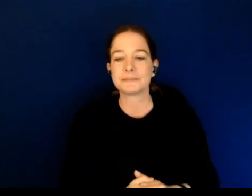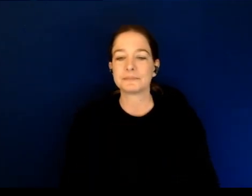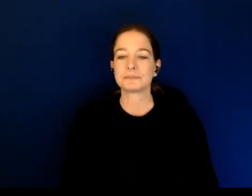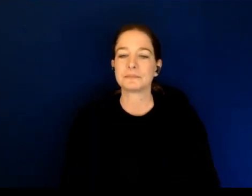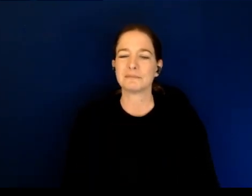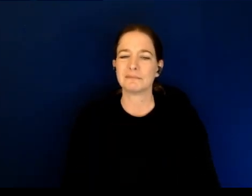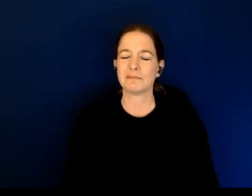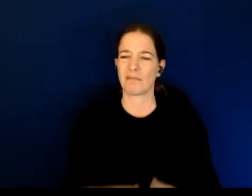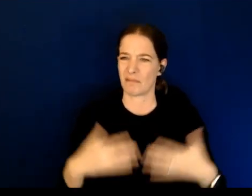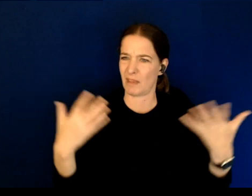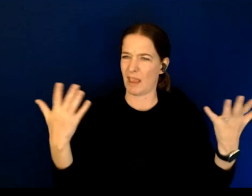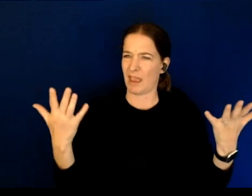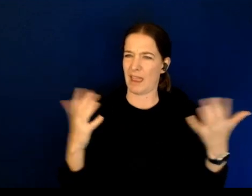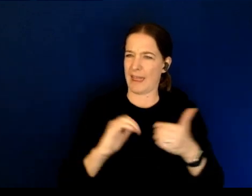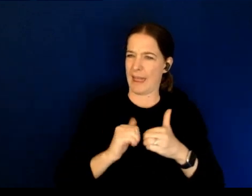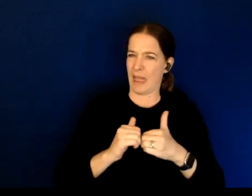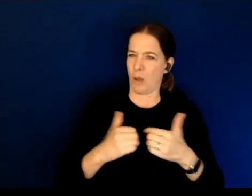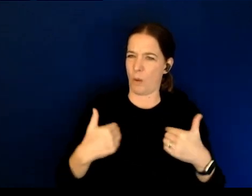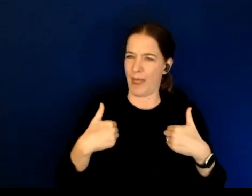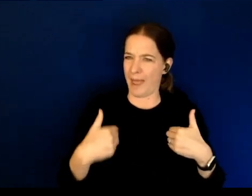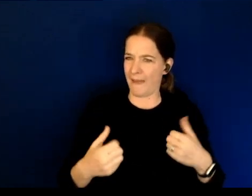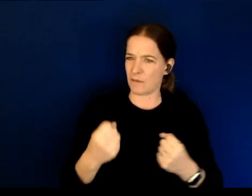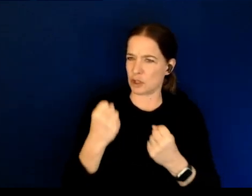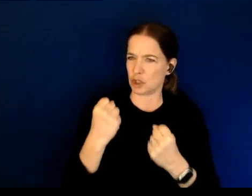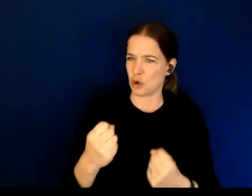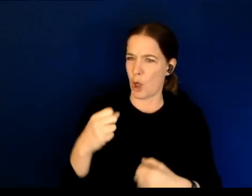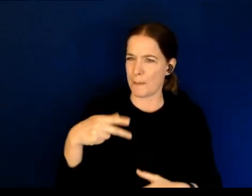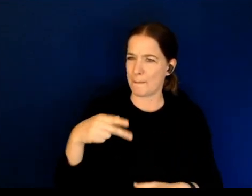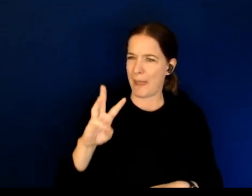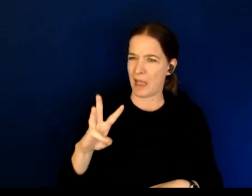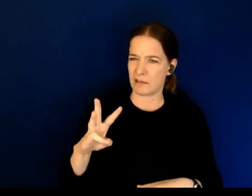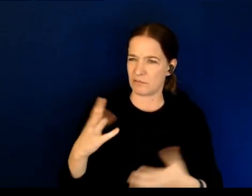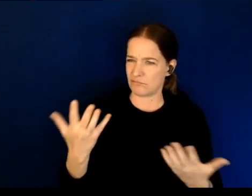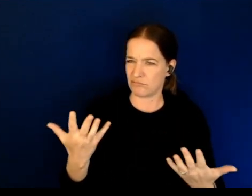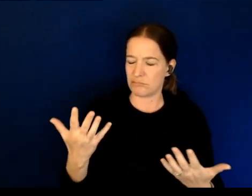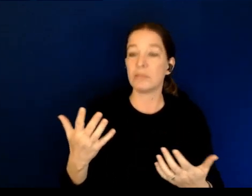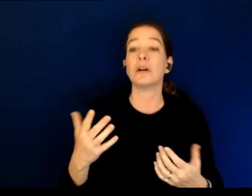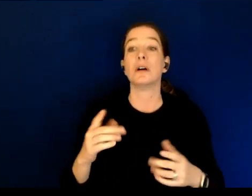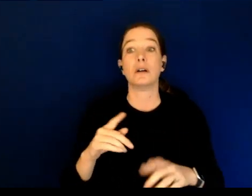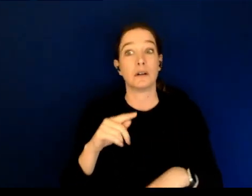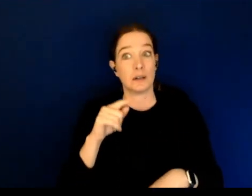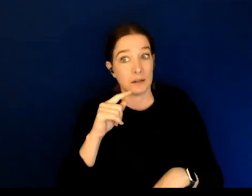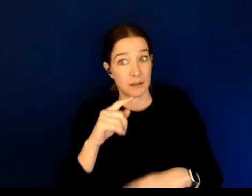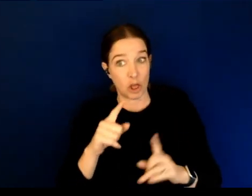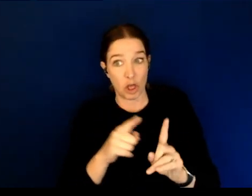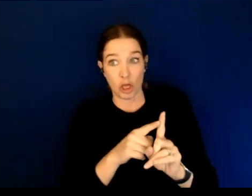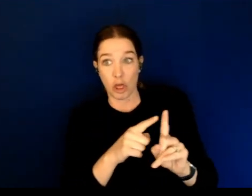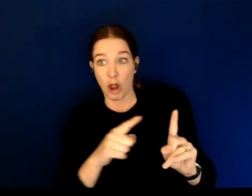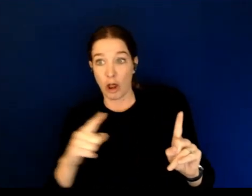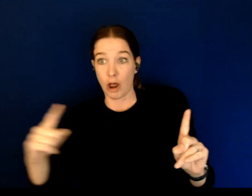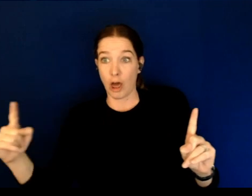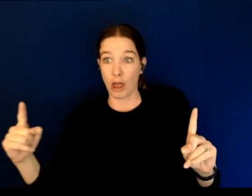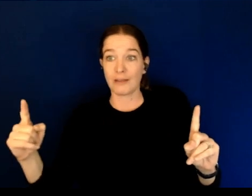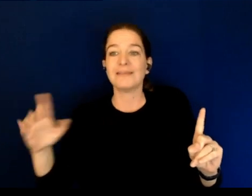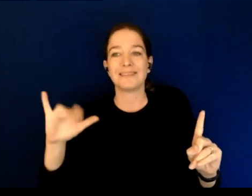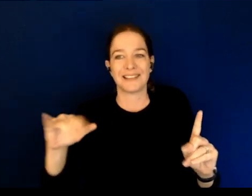So, what makes a strong password? In this context, longer is